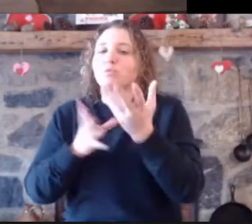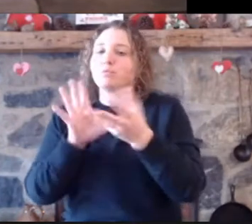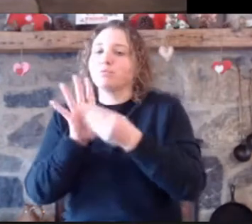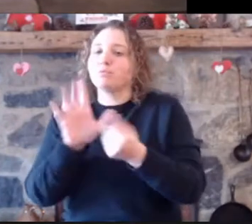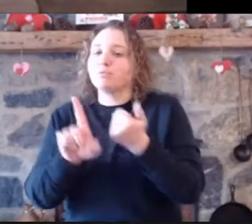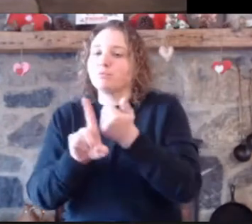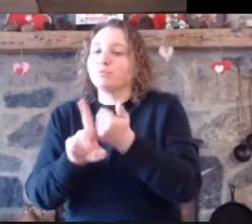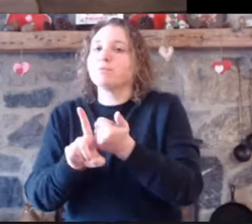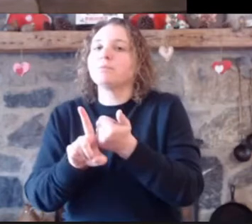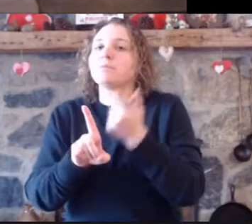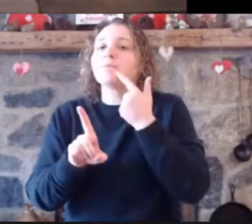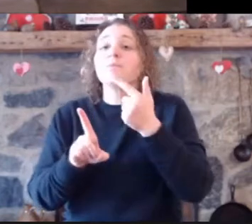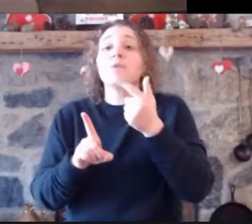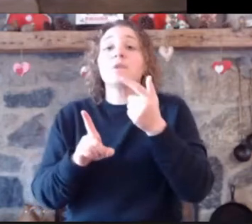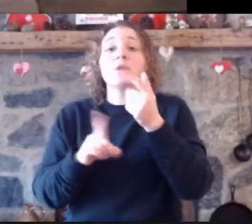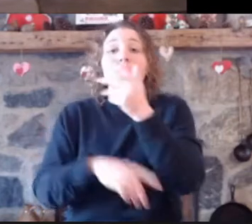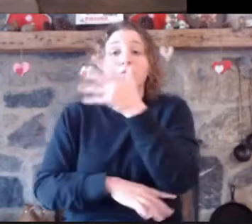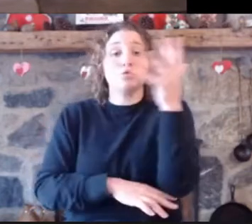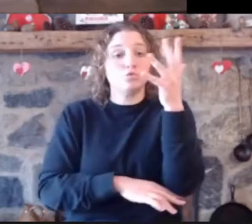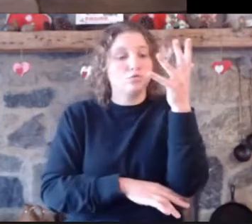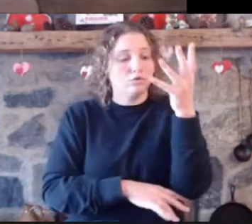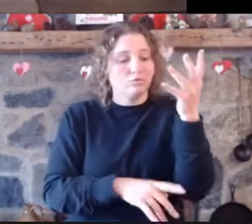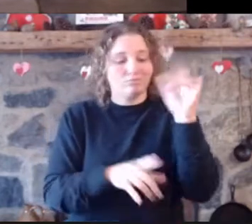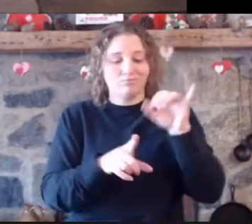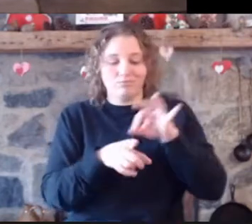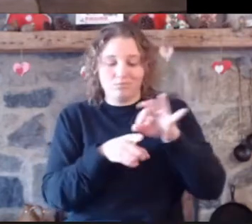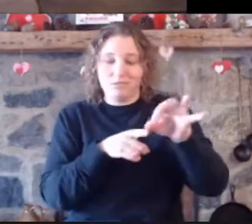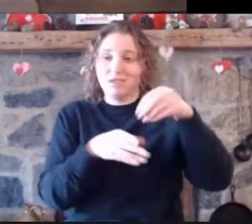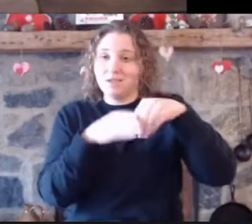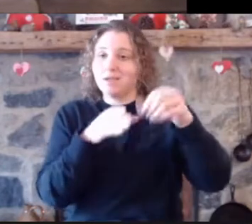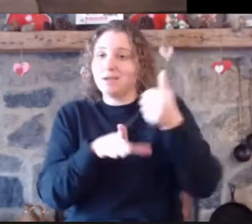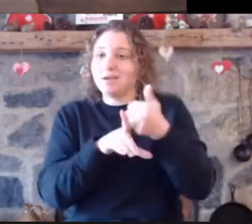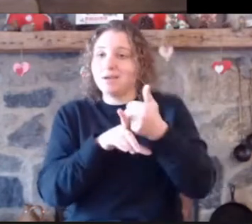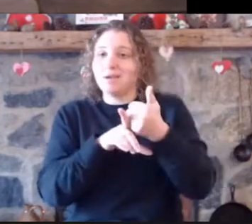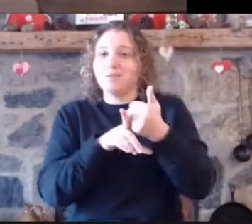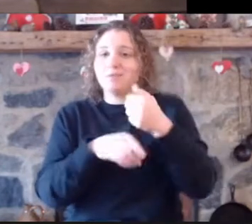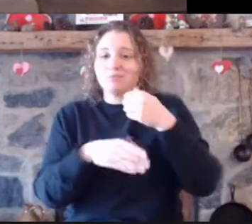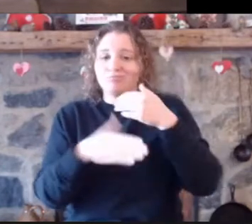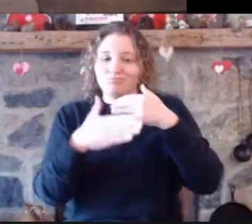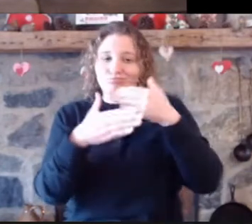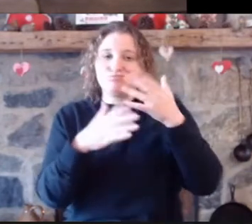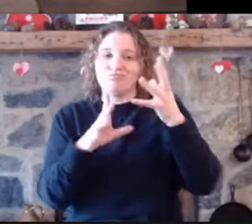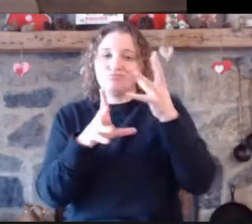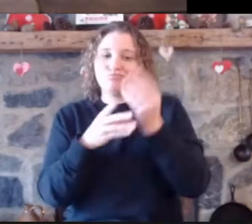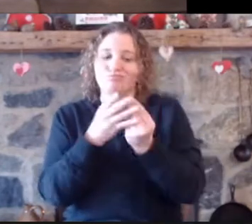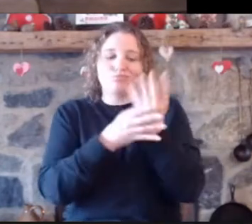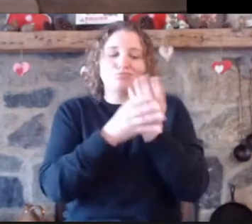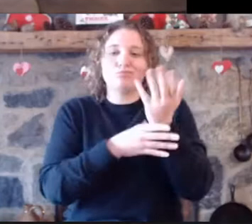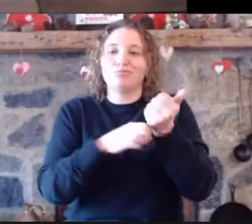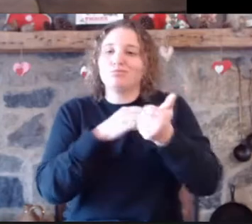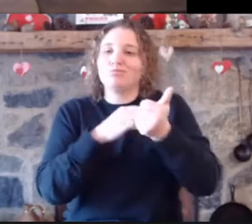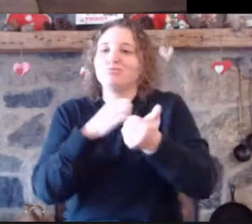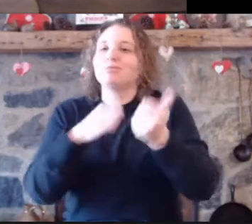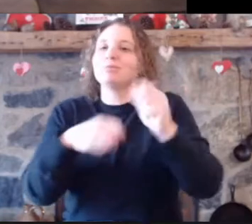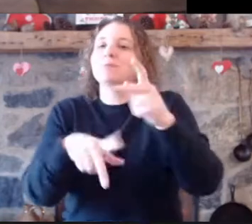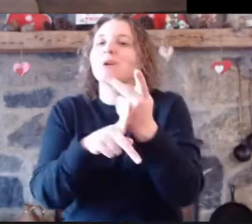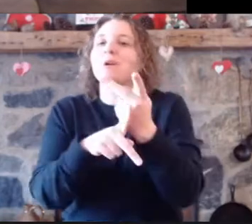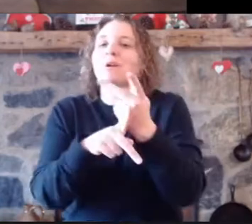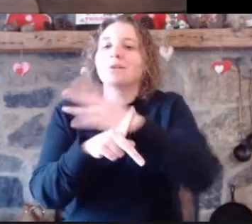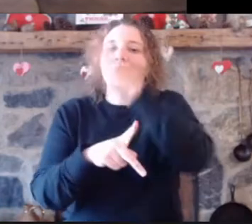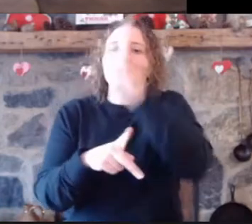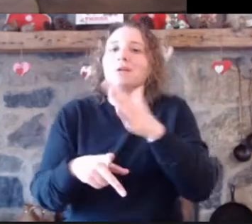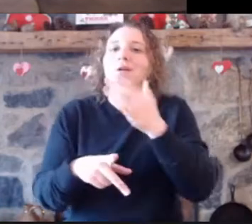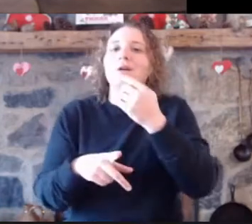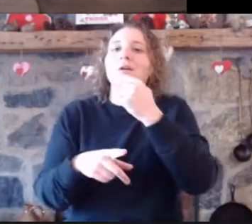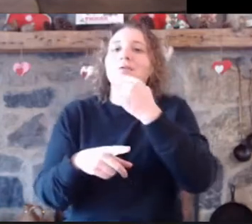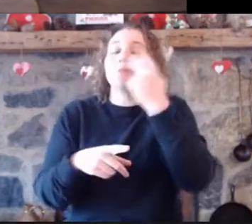yielding fruit whose seed was in itself after his kind, and God saw that it was good. And the evening and the